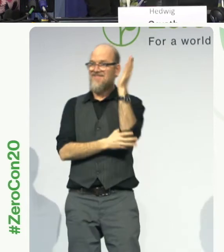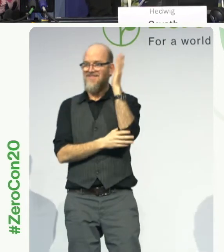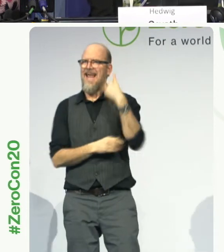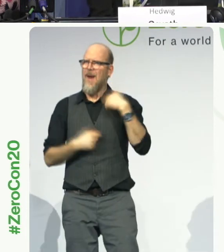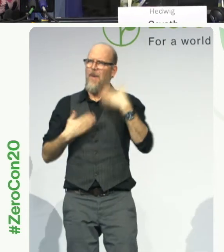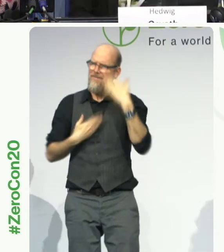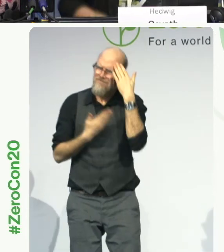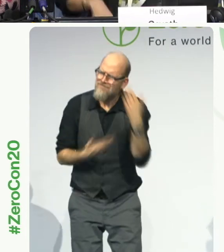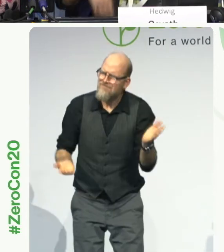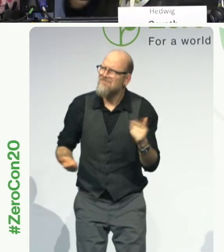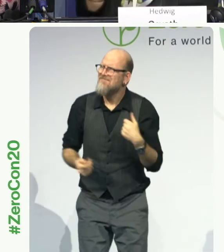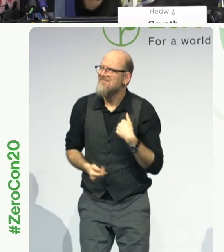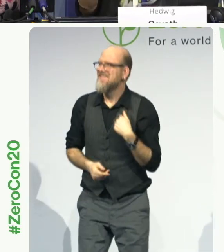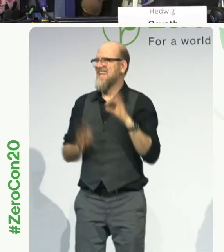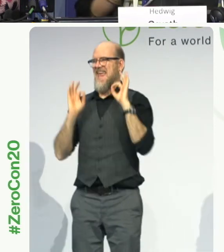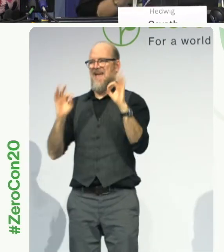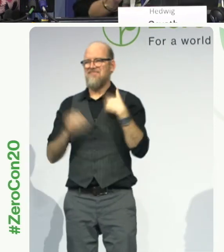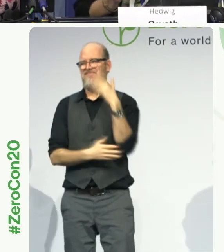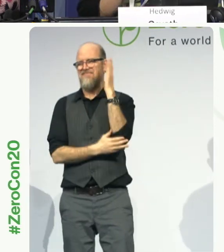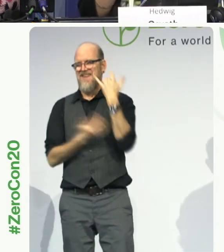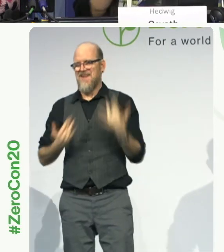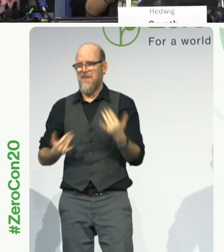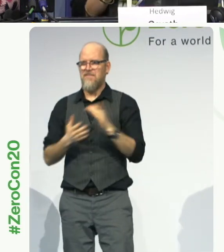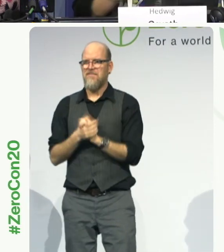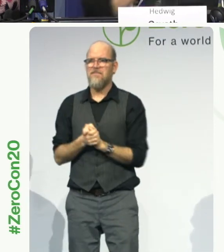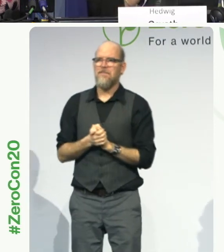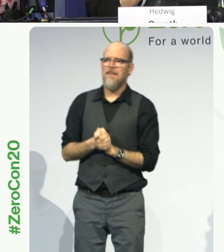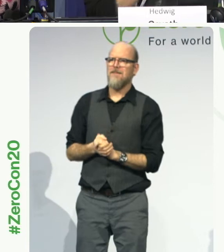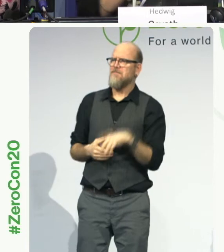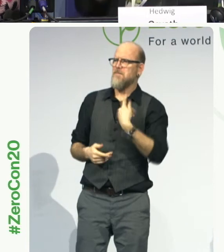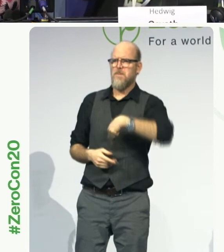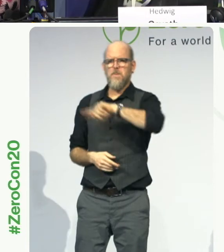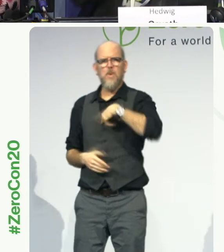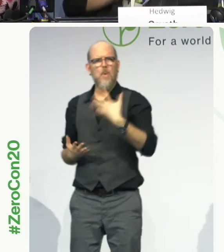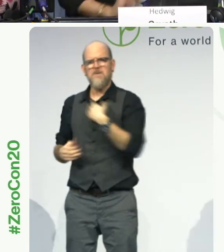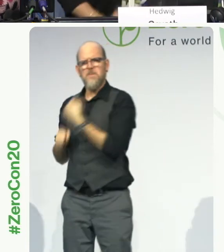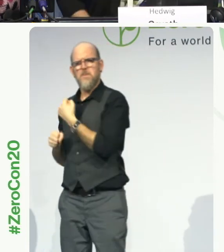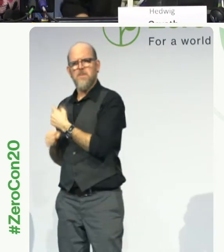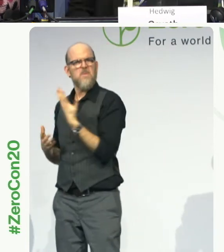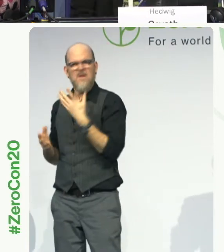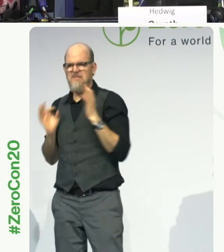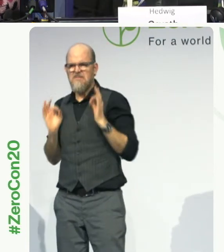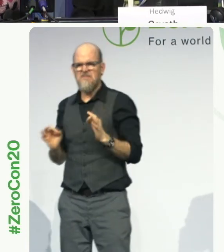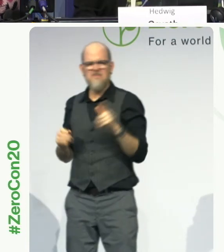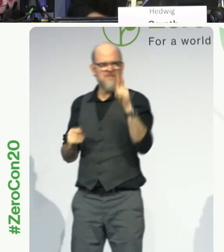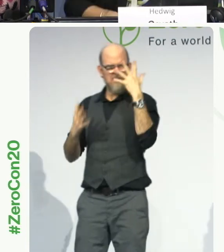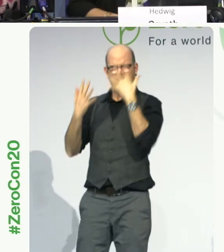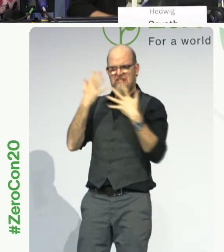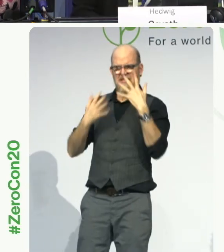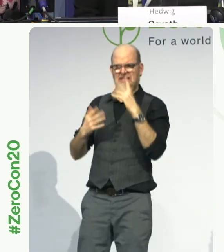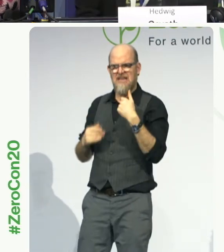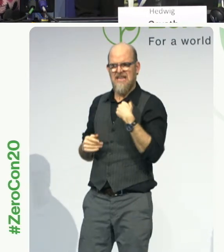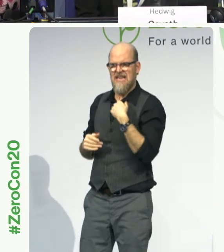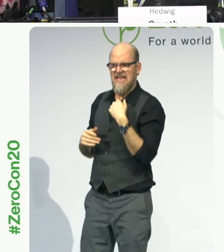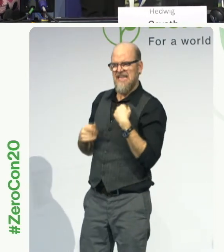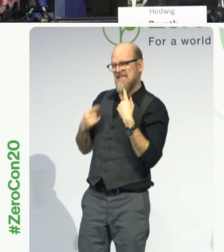like to start off by explaining what we're actually doing, because it might be a bit confusing and different from the other presentations. So both Helle and